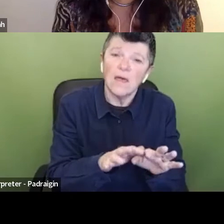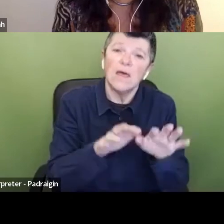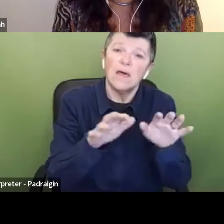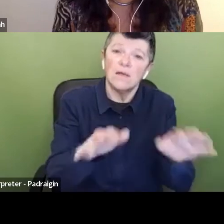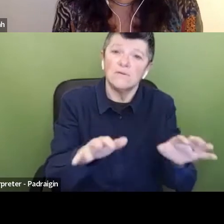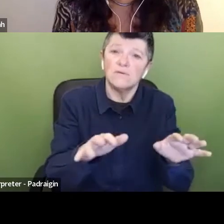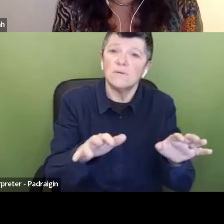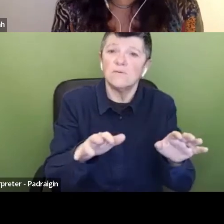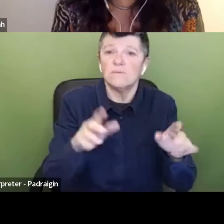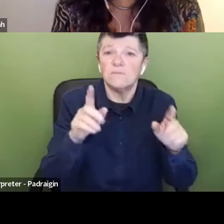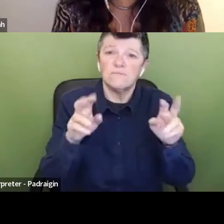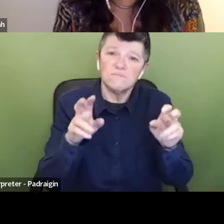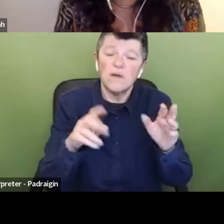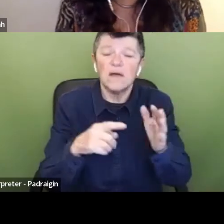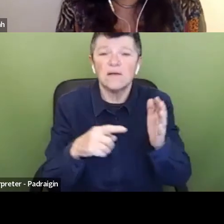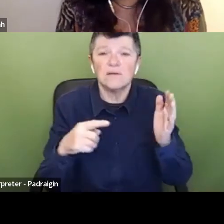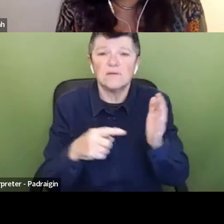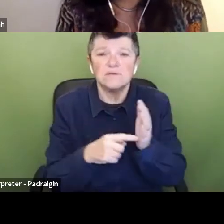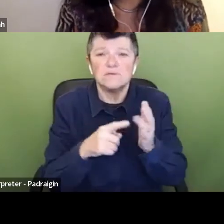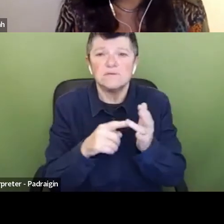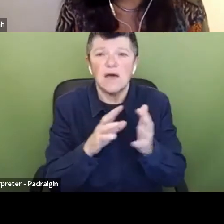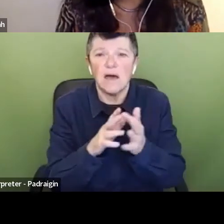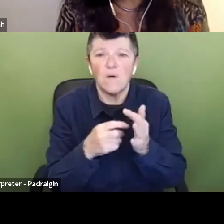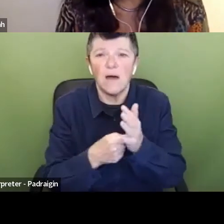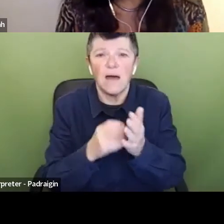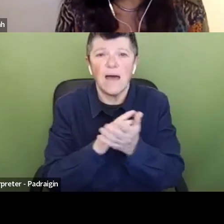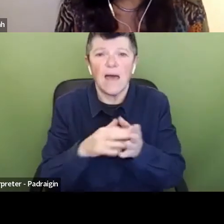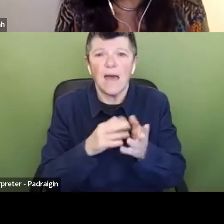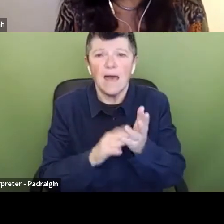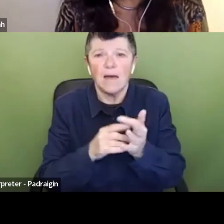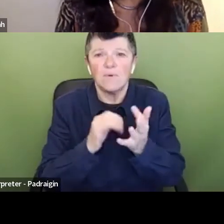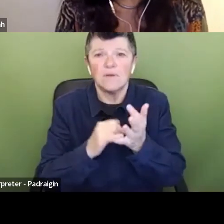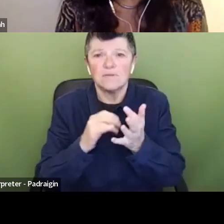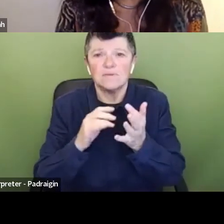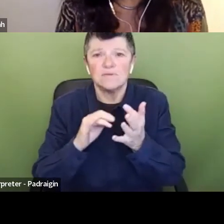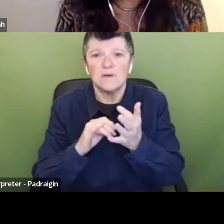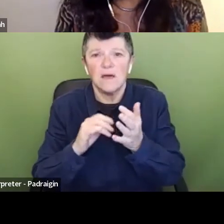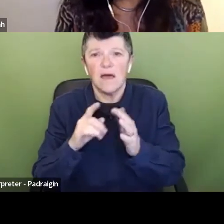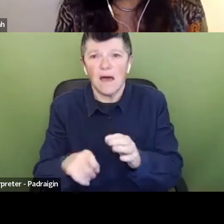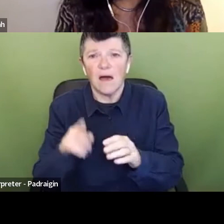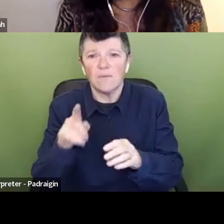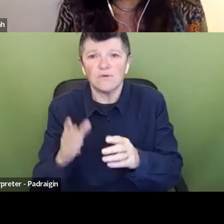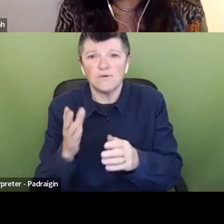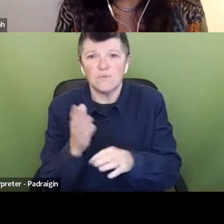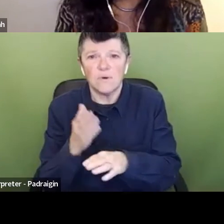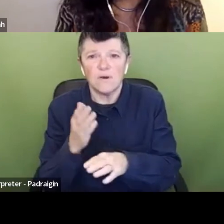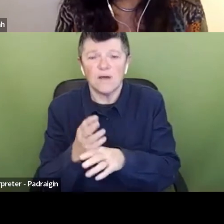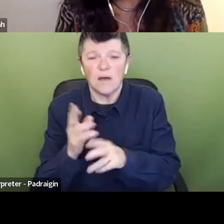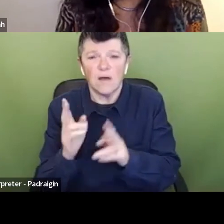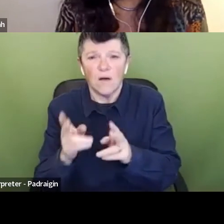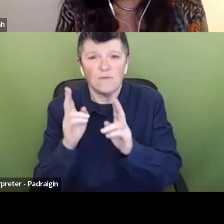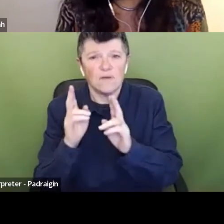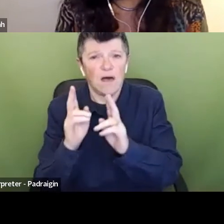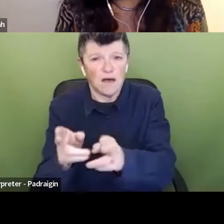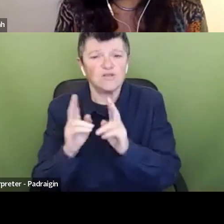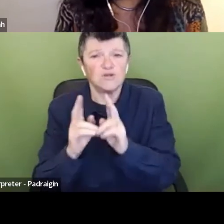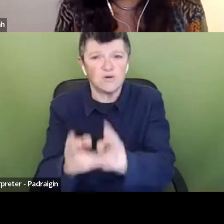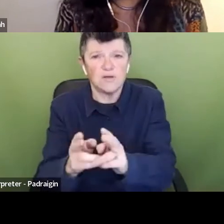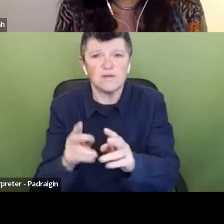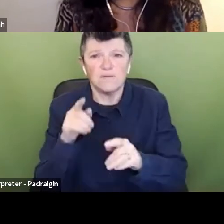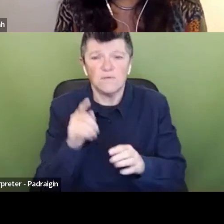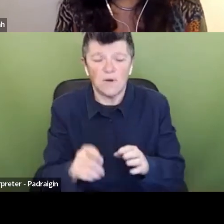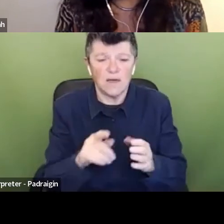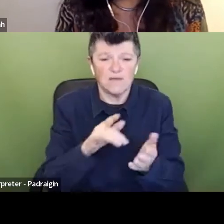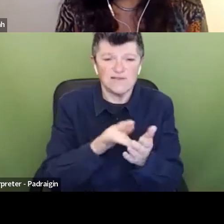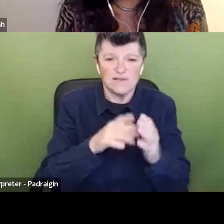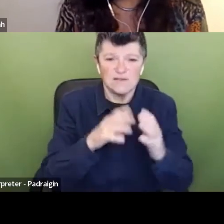Tower Hamlets, where I was working on Shoreditch High Street at the time, which is literally where Tower Hamlets starts and where the city ends, and where lots of the